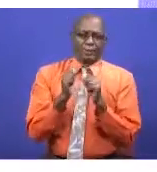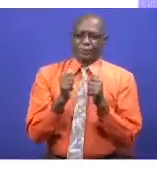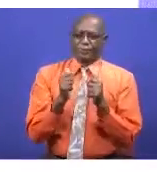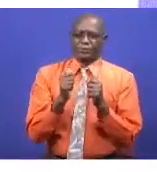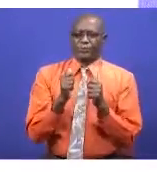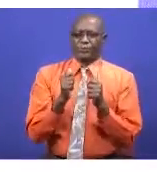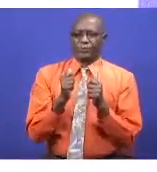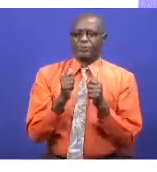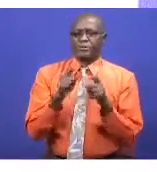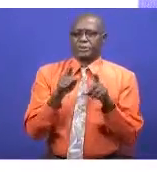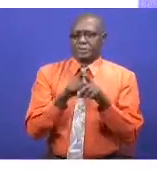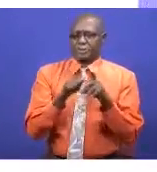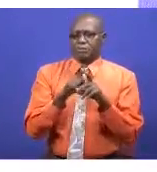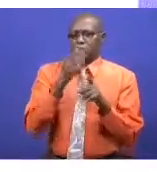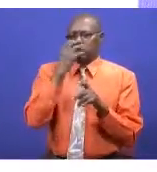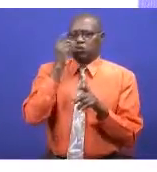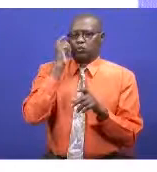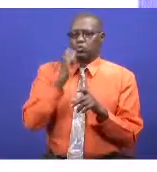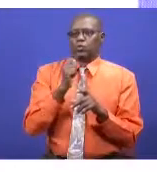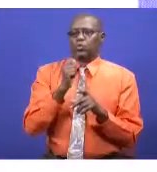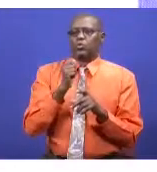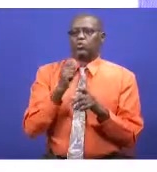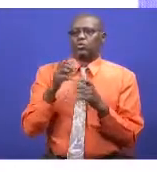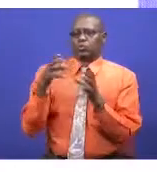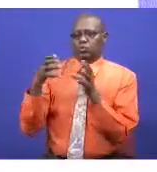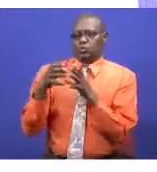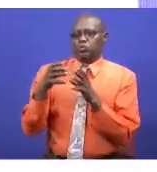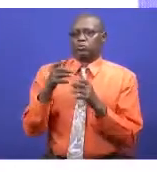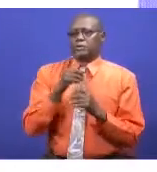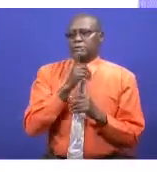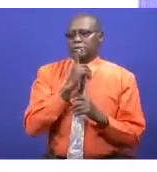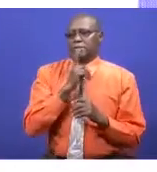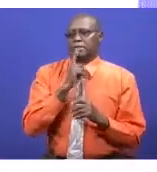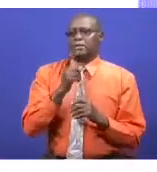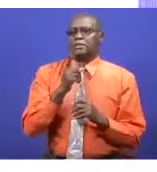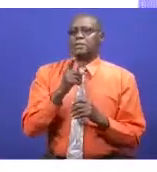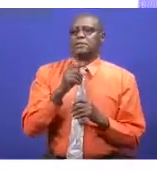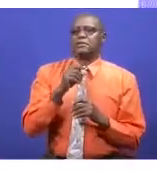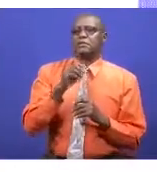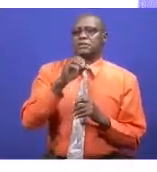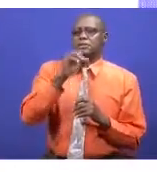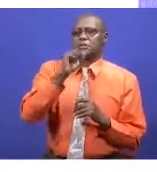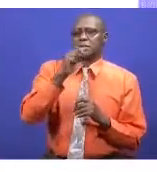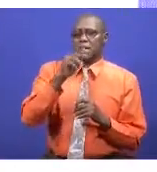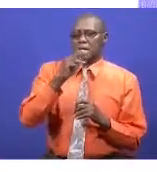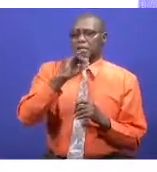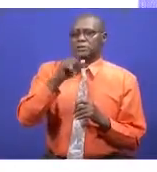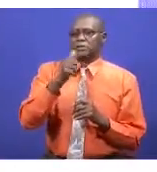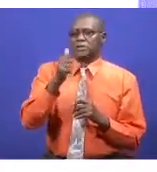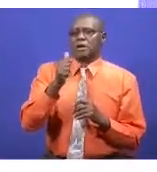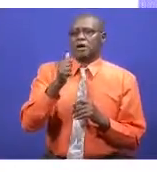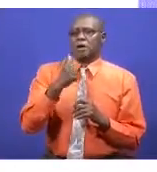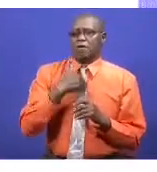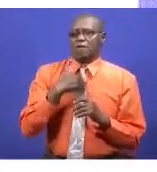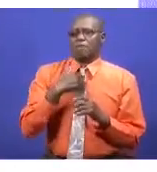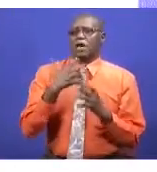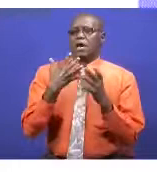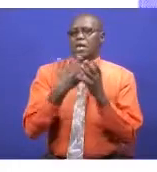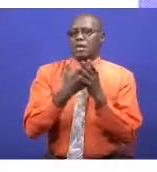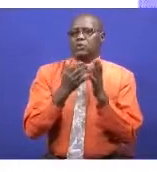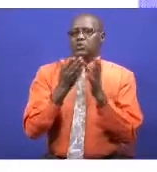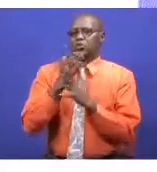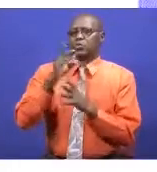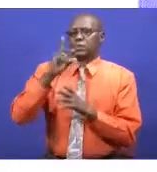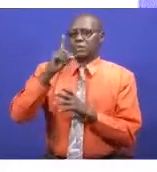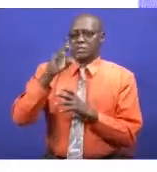Ruto's allies claim the legislator had been arrested by the DCI officers. Through the National Police spokesperson Bruno